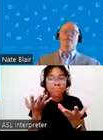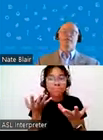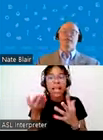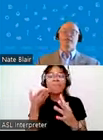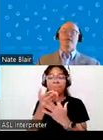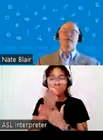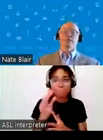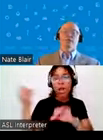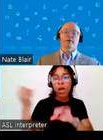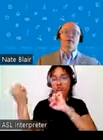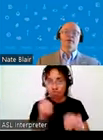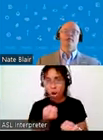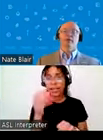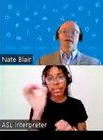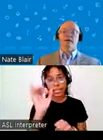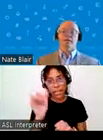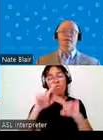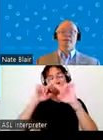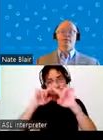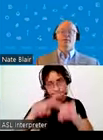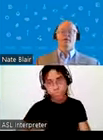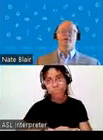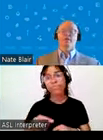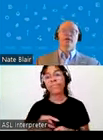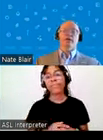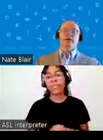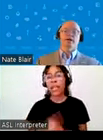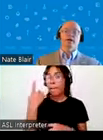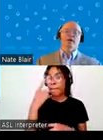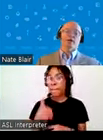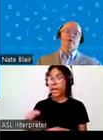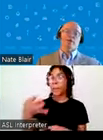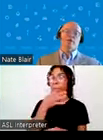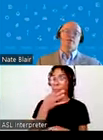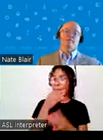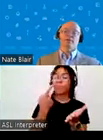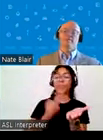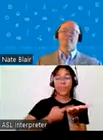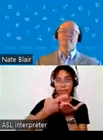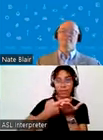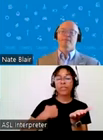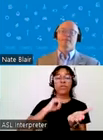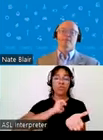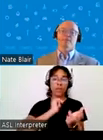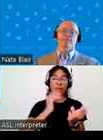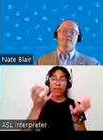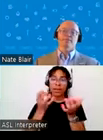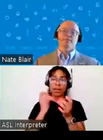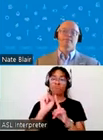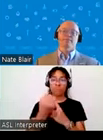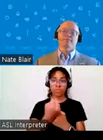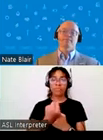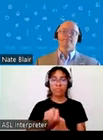and that we can then do the further analysis that we want to do on those systems. Next slide,